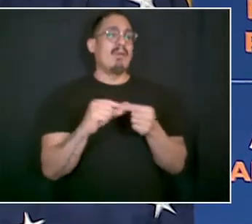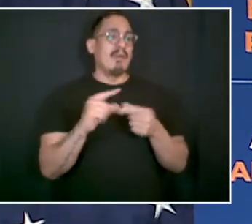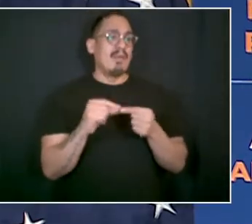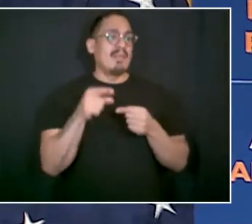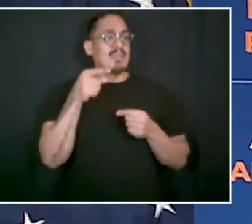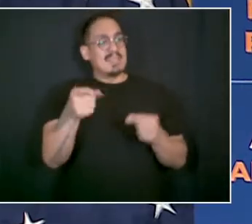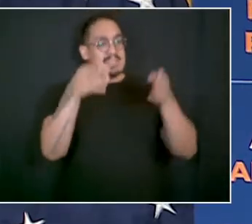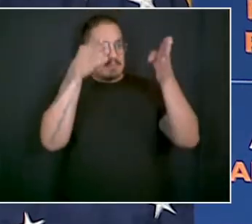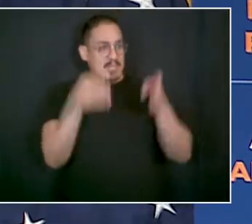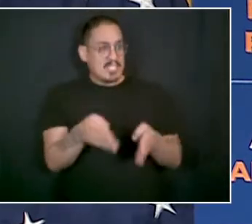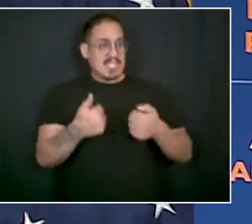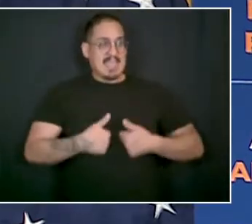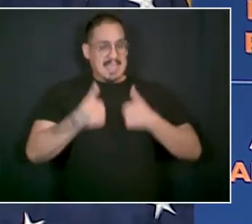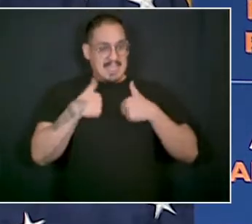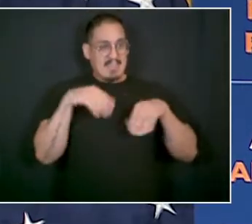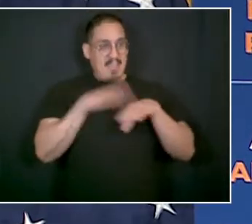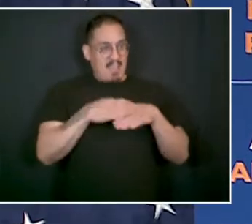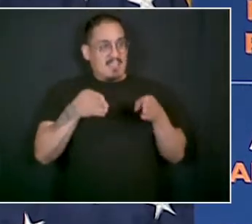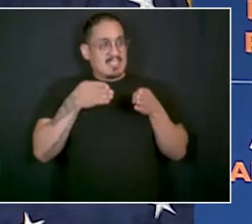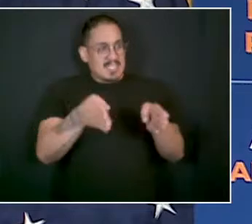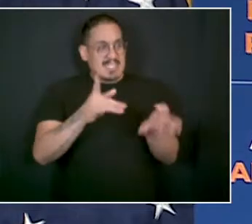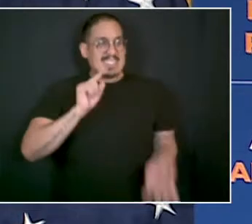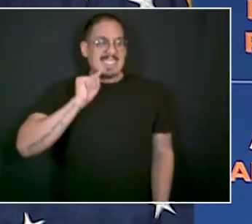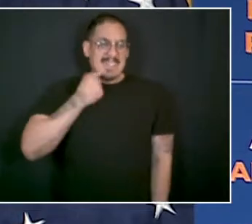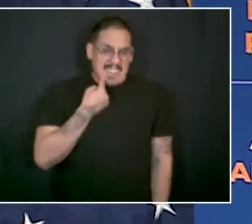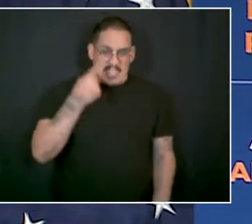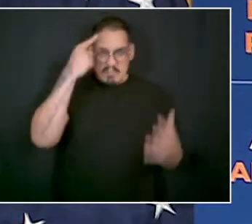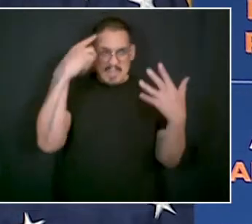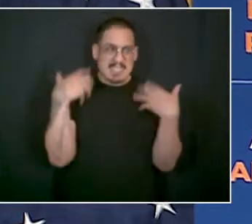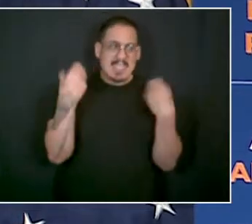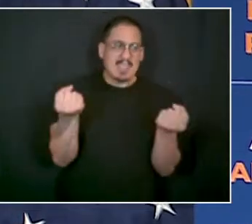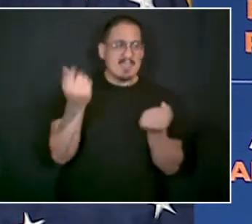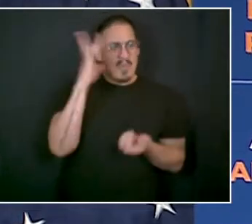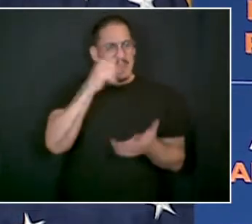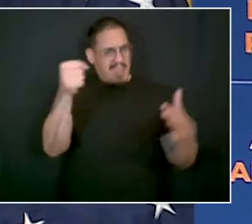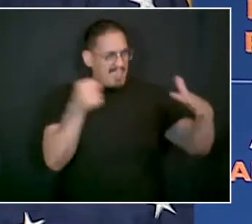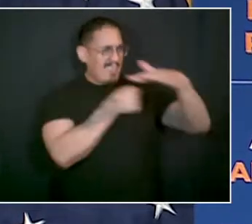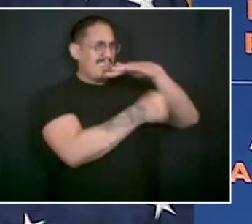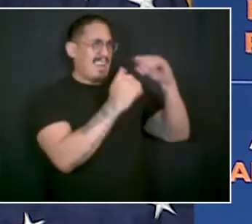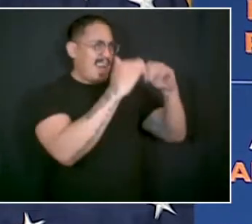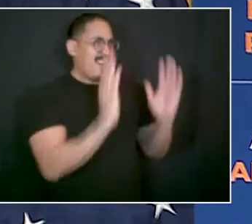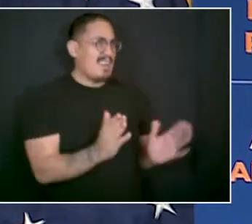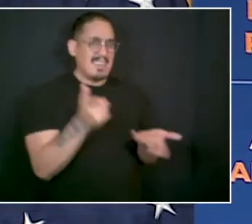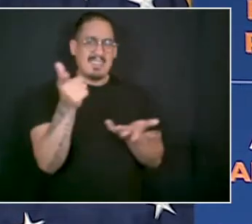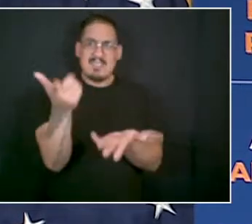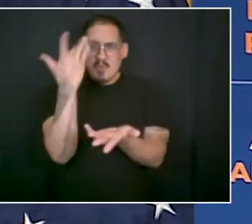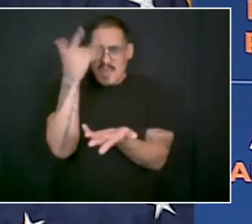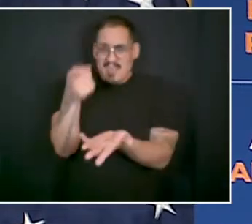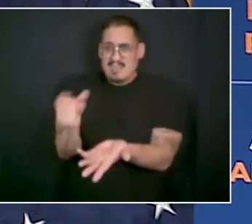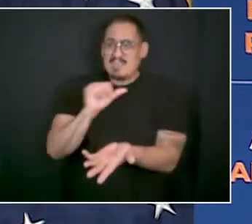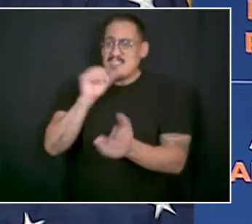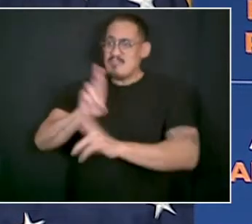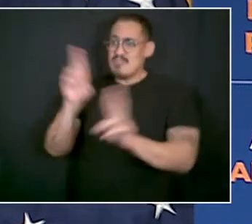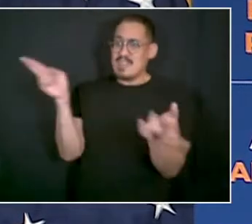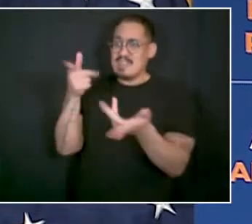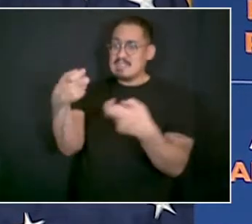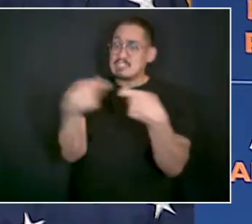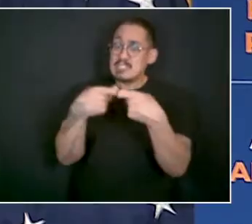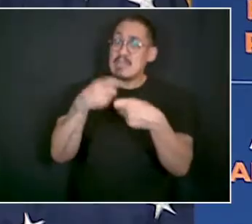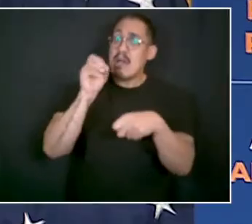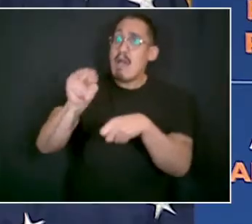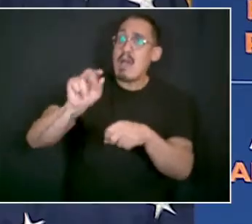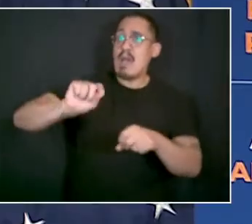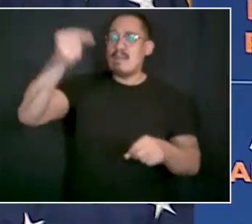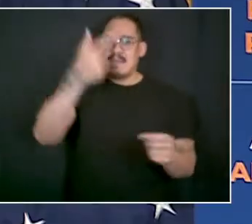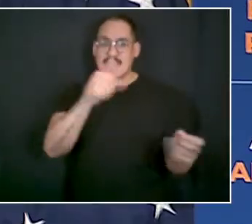severe mental health issues. Why don't you put them into permanent housing? Because they're not ready to know how to turn on their electricity, turn on their